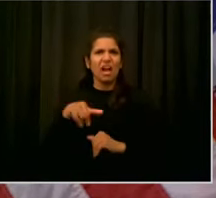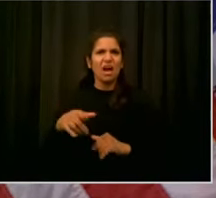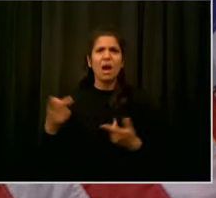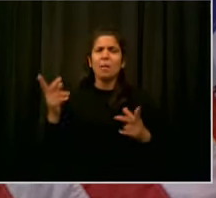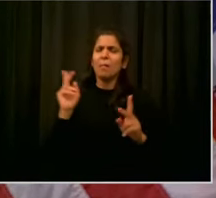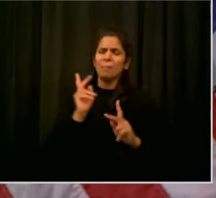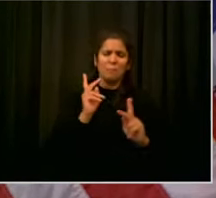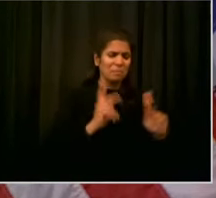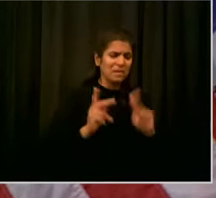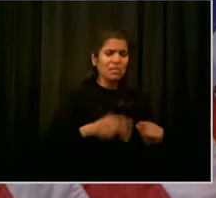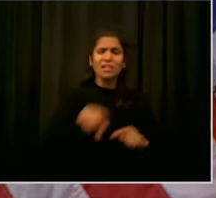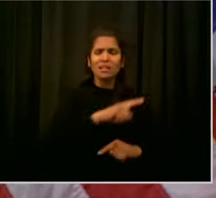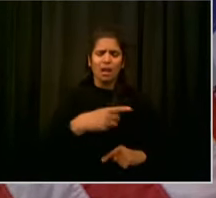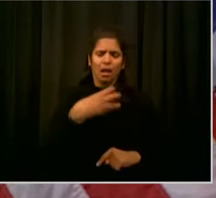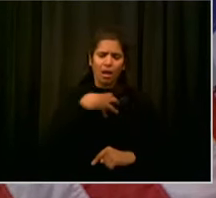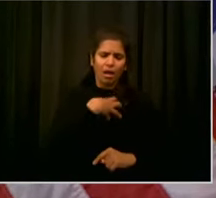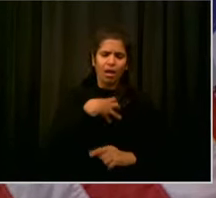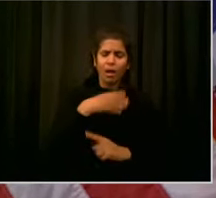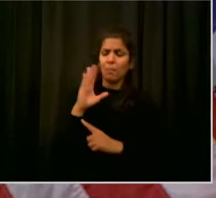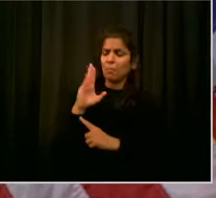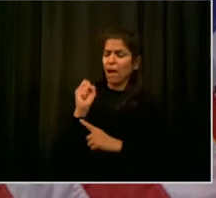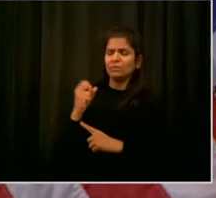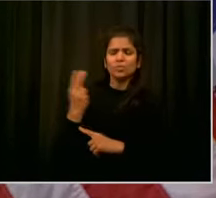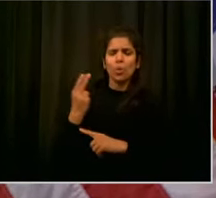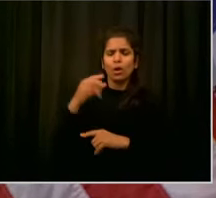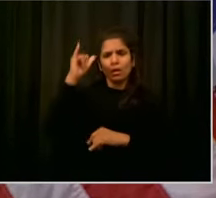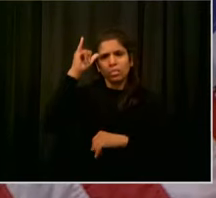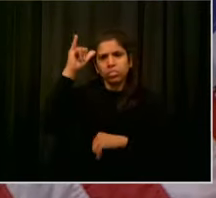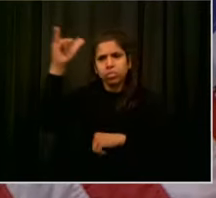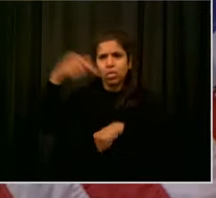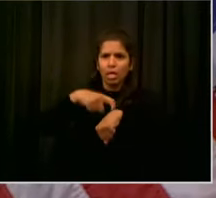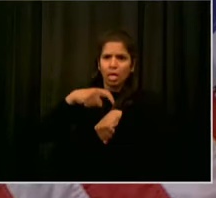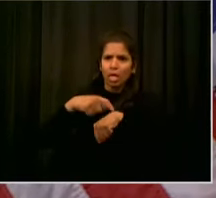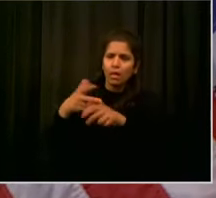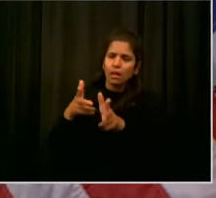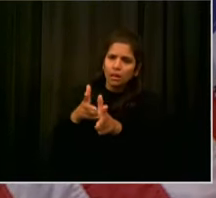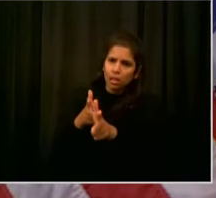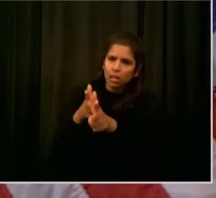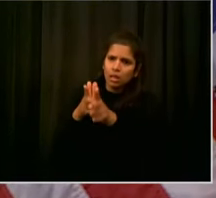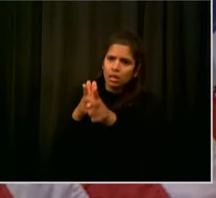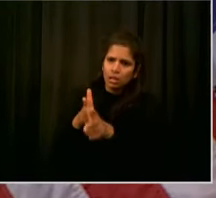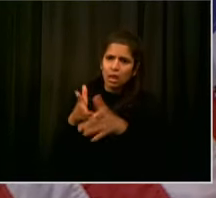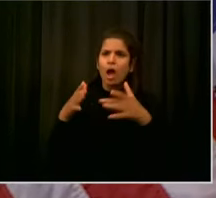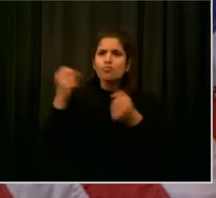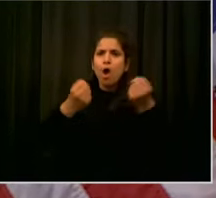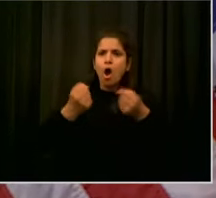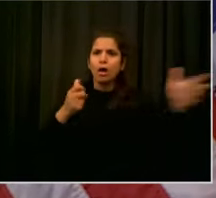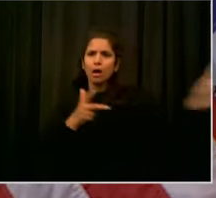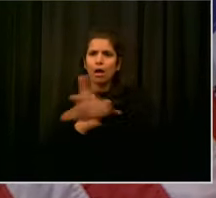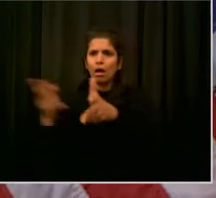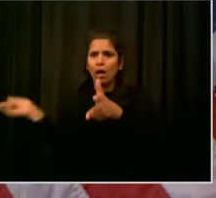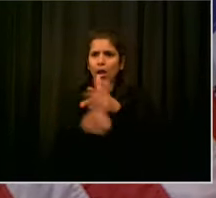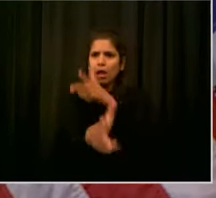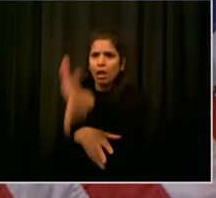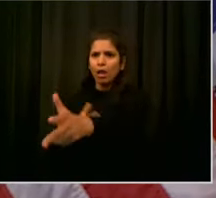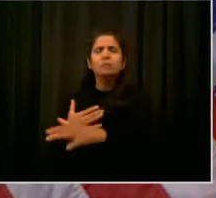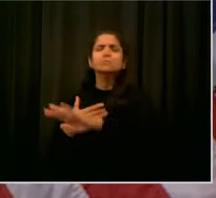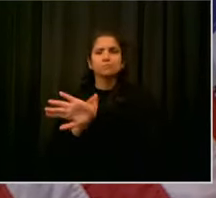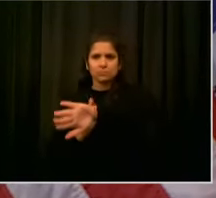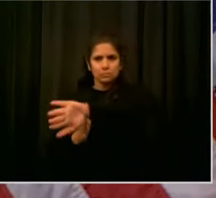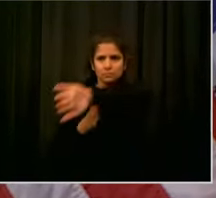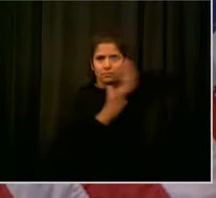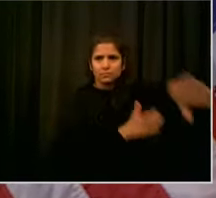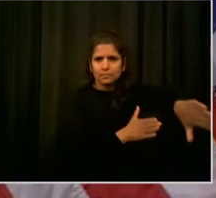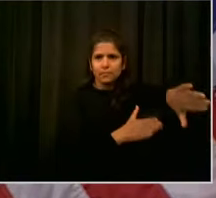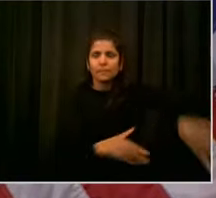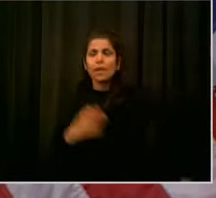effort. I think you're right. I think people do feel more safety right now in health terms in the buses